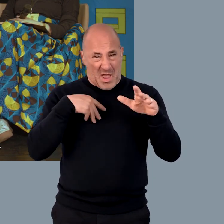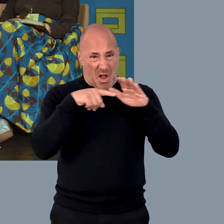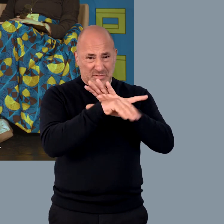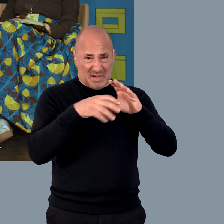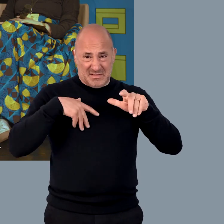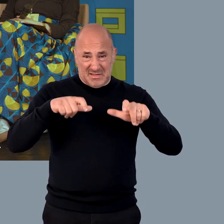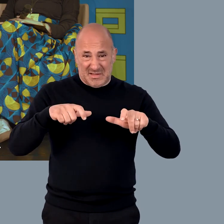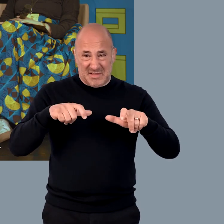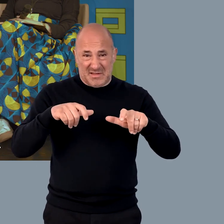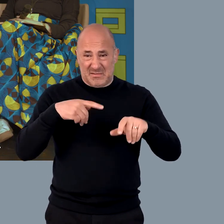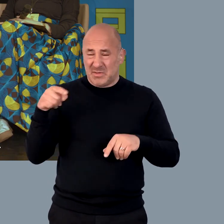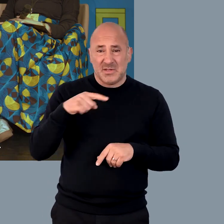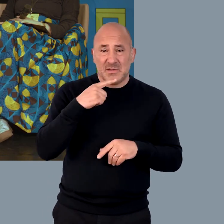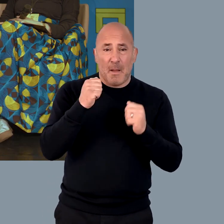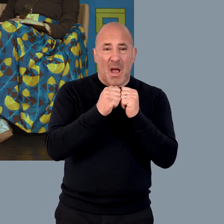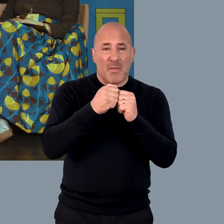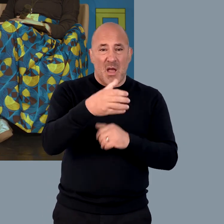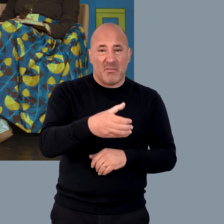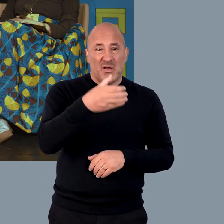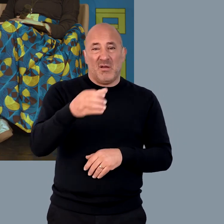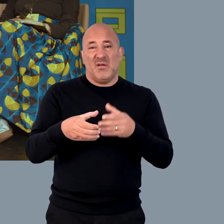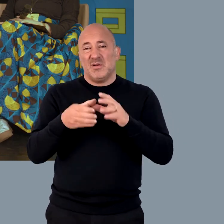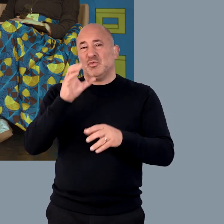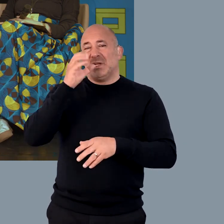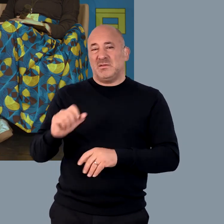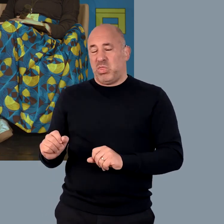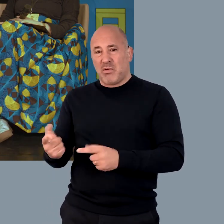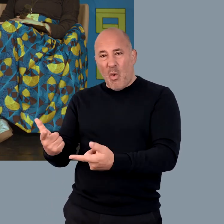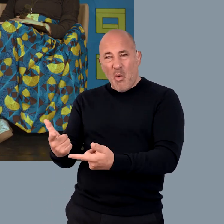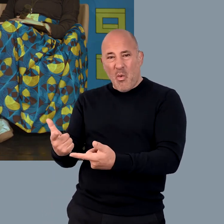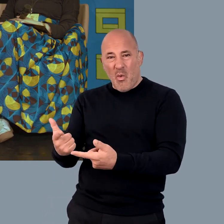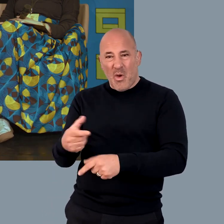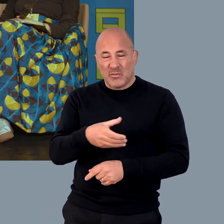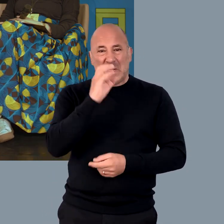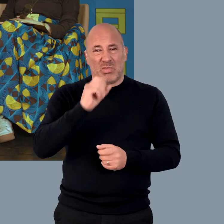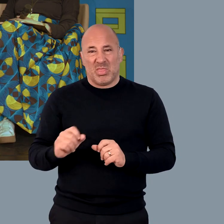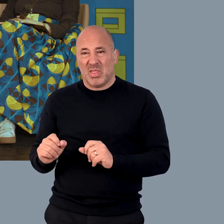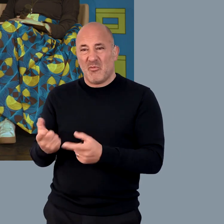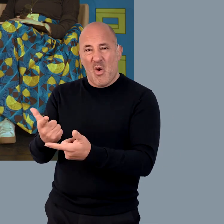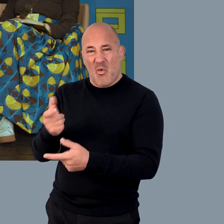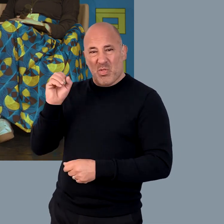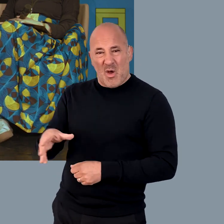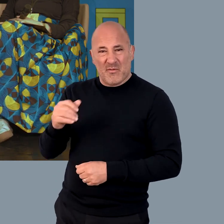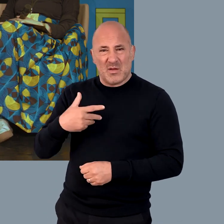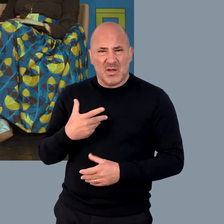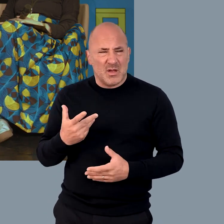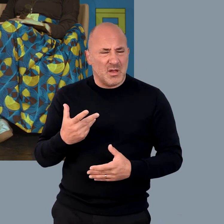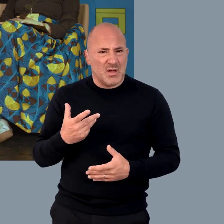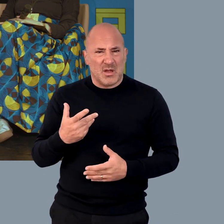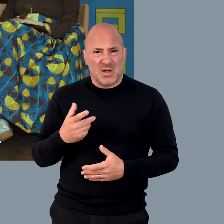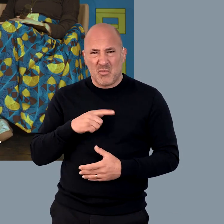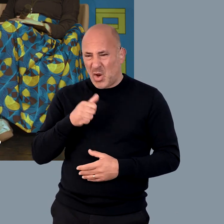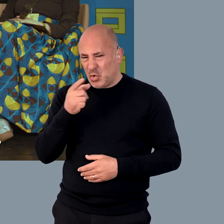were not even leaving the hallway, and people would just pick up the paper cup and they would use it, and then they'd drink it, and then they'd throw it